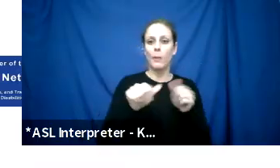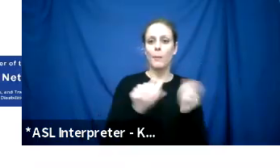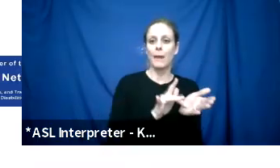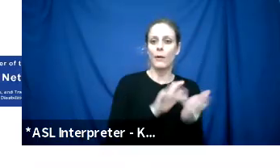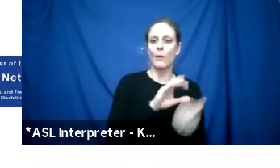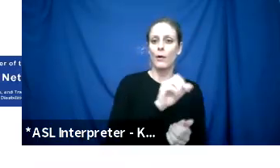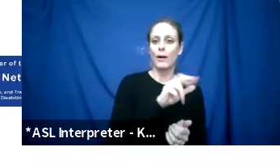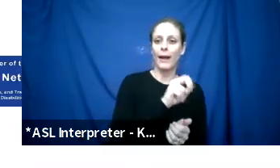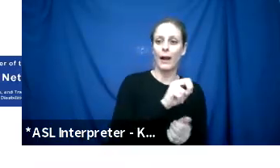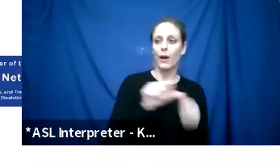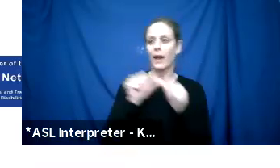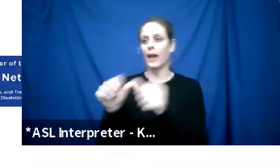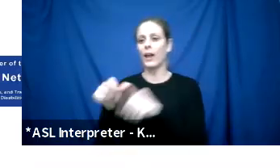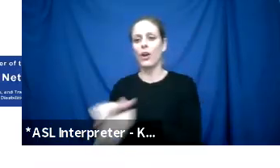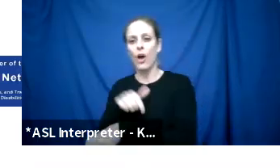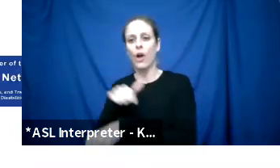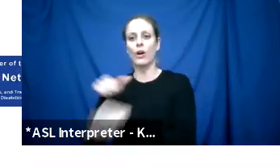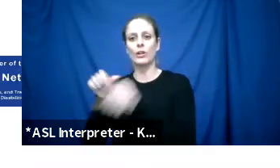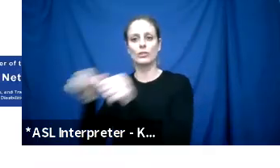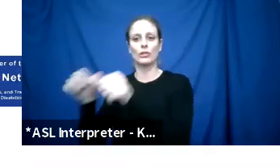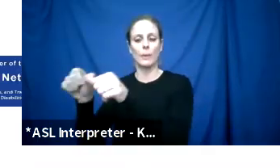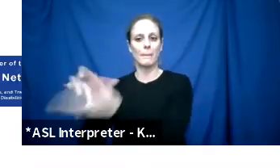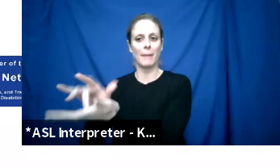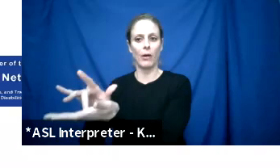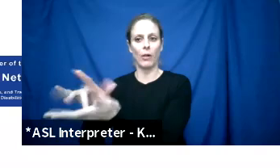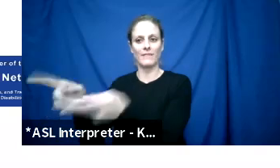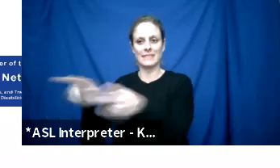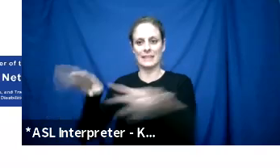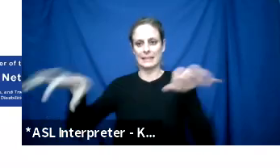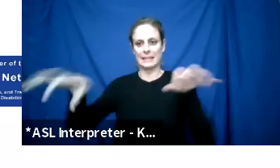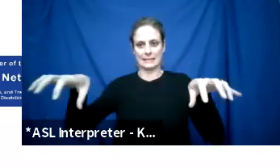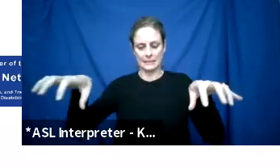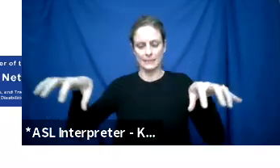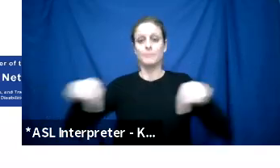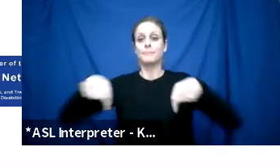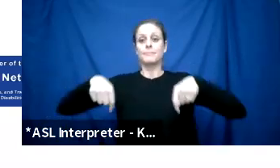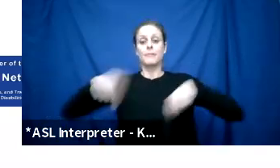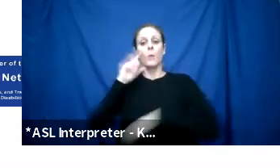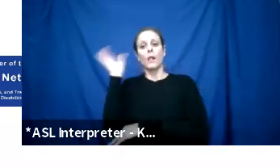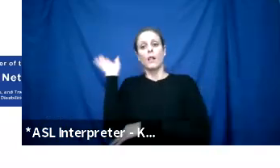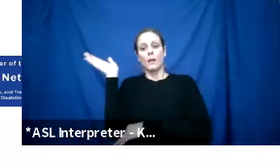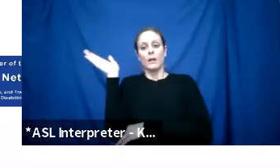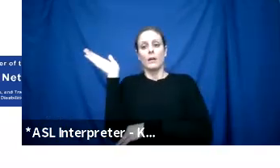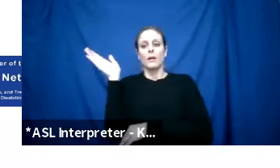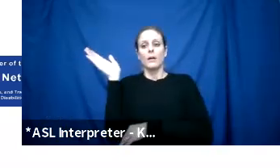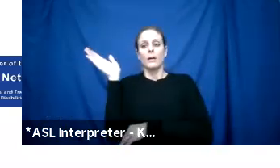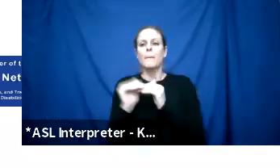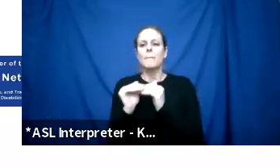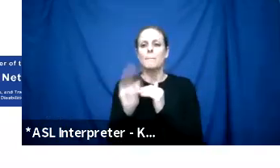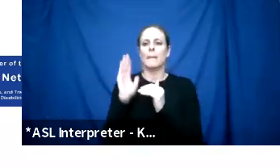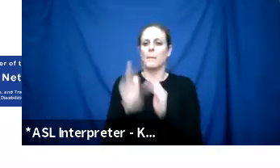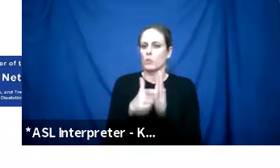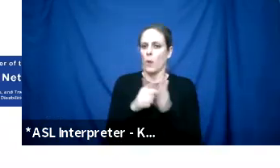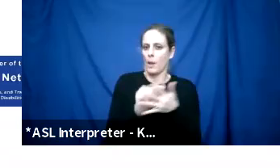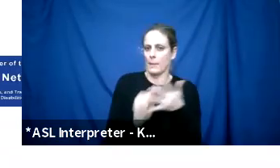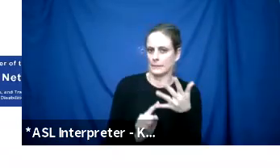Facilities. This session will provide an overview of the minimum requirements in the ADA and Architectural Barriers